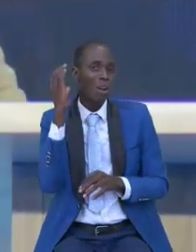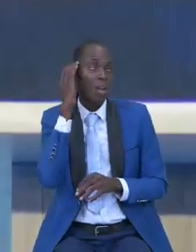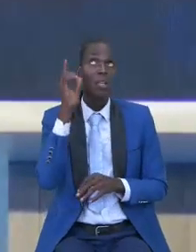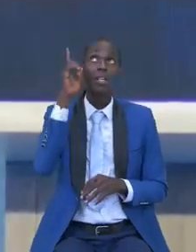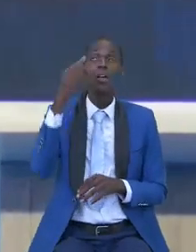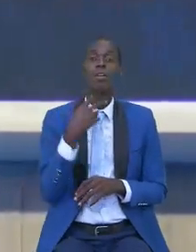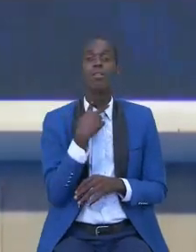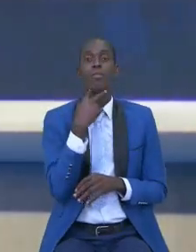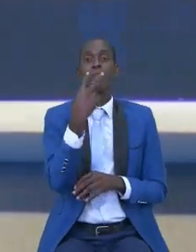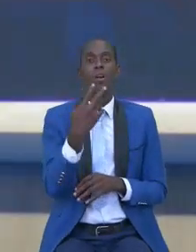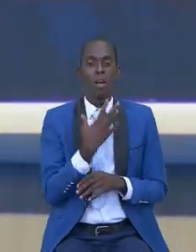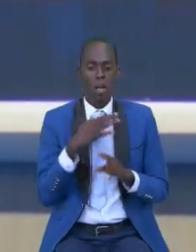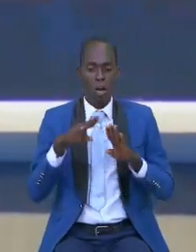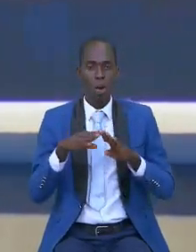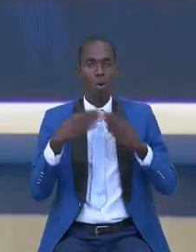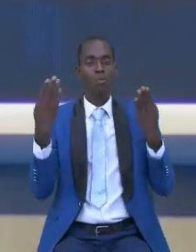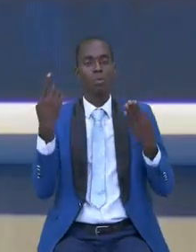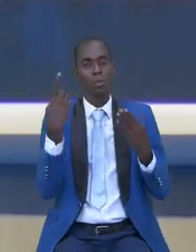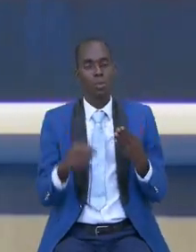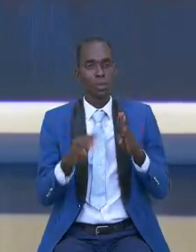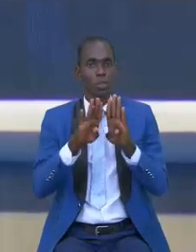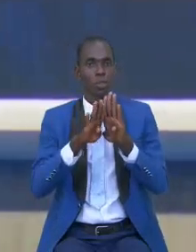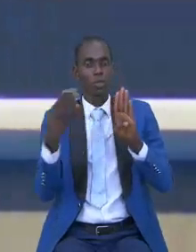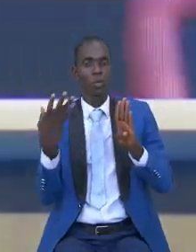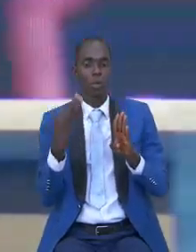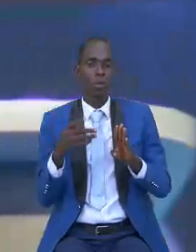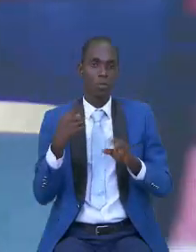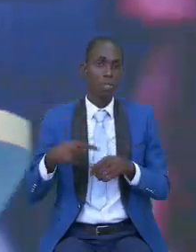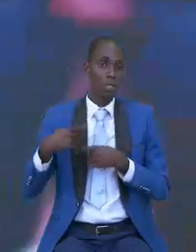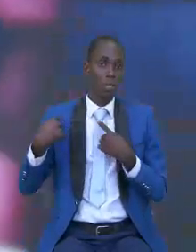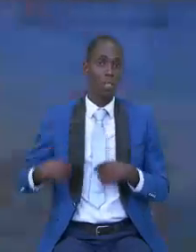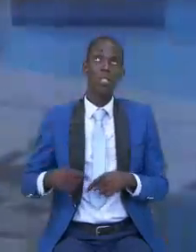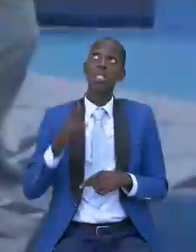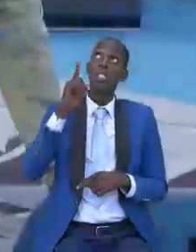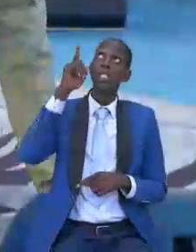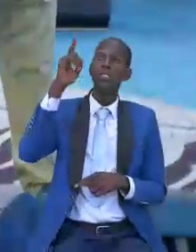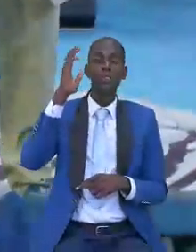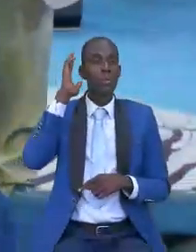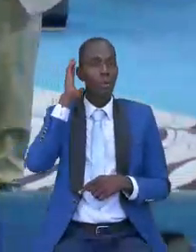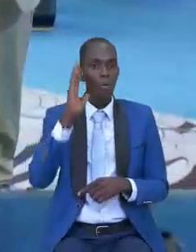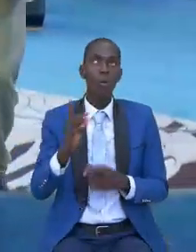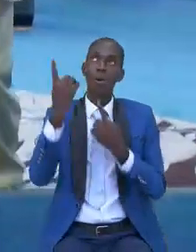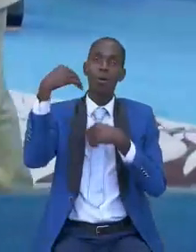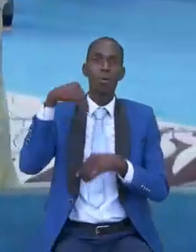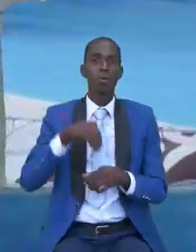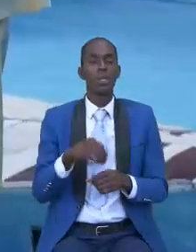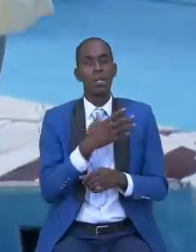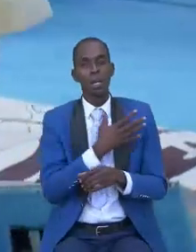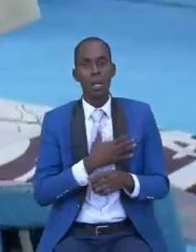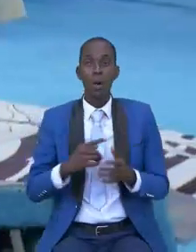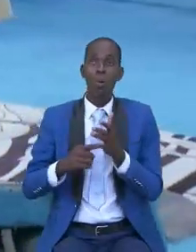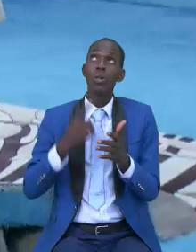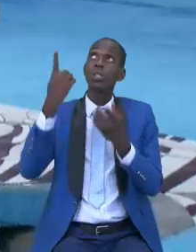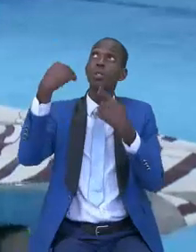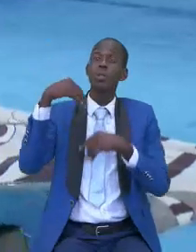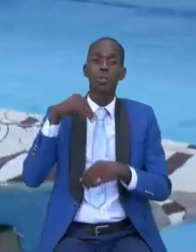voice and opens the door of his heart, he will come in. And once he comes